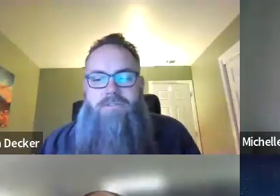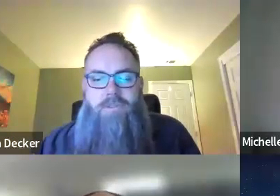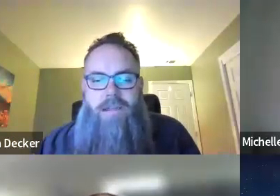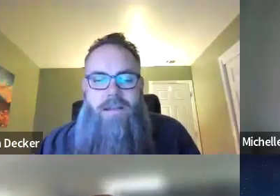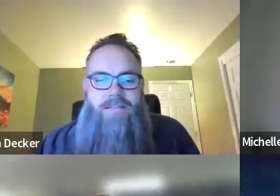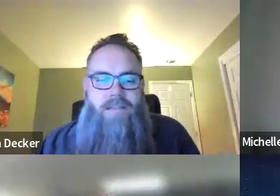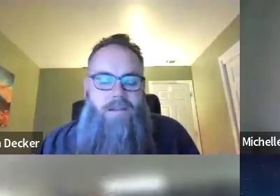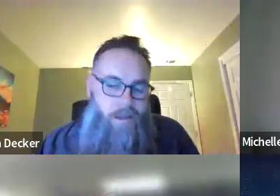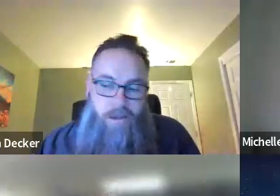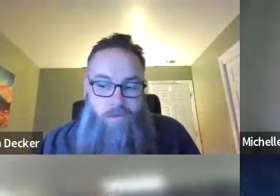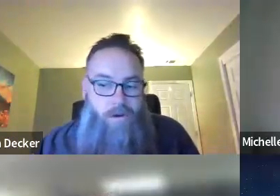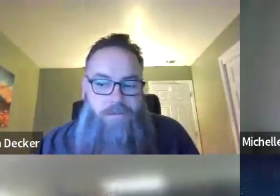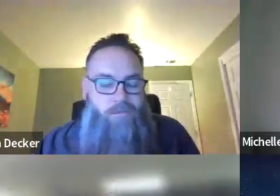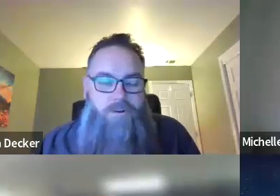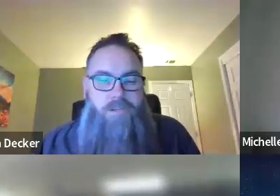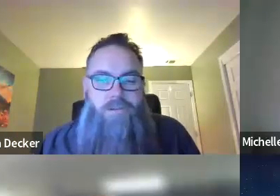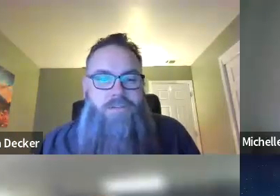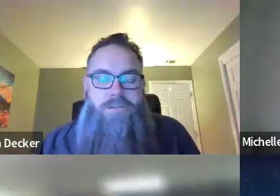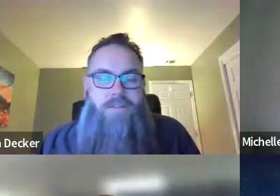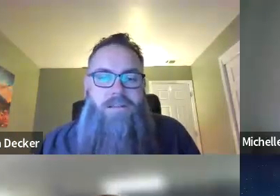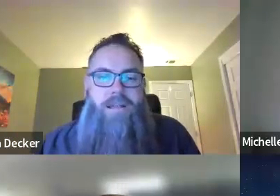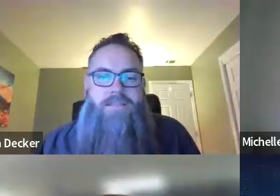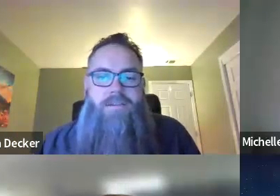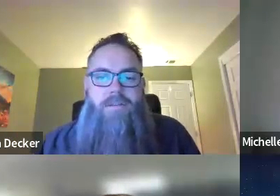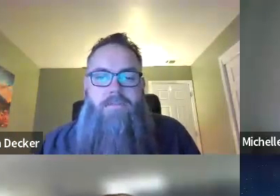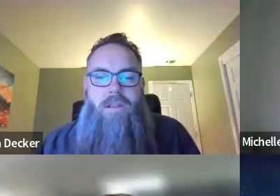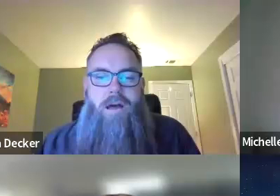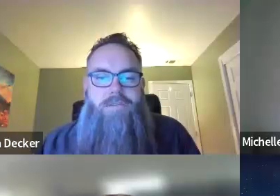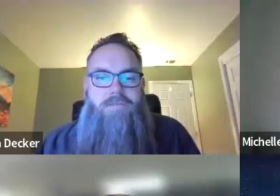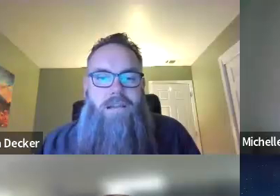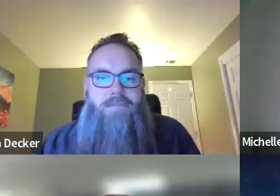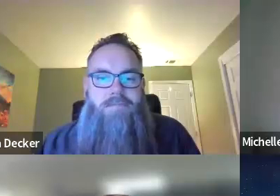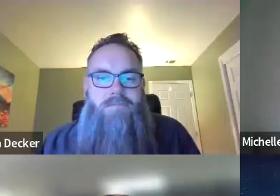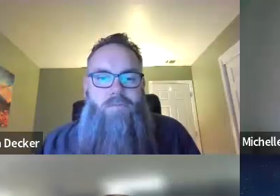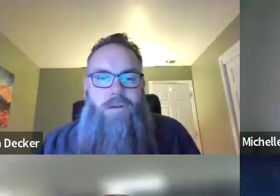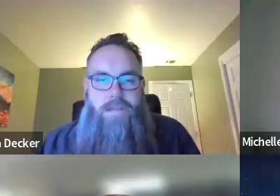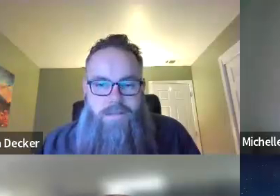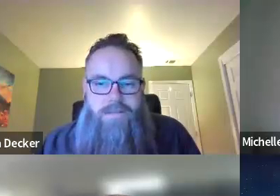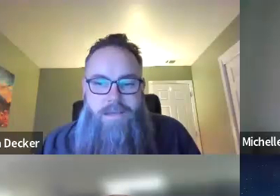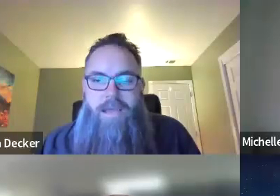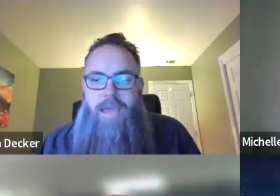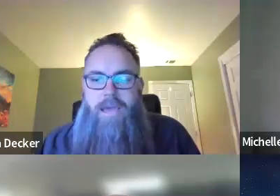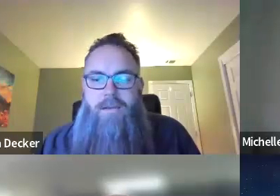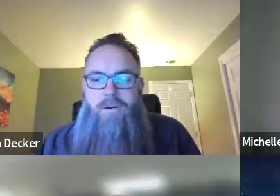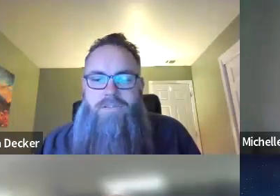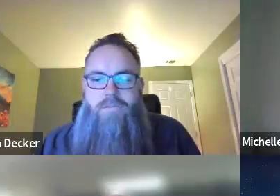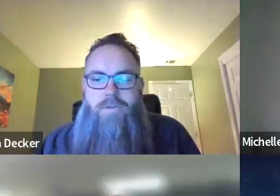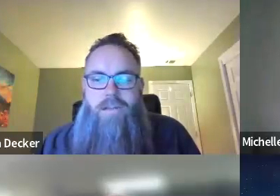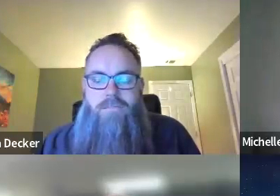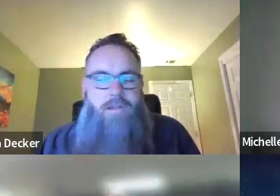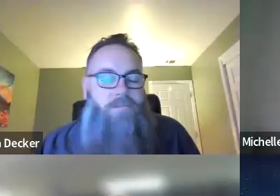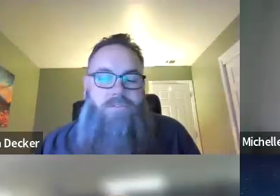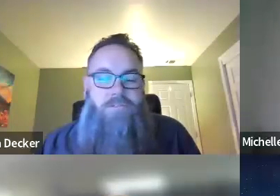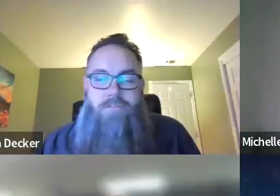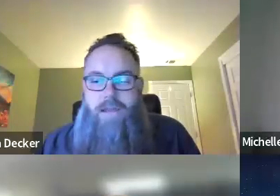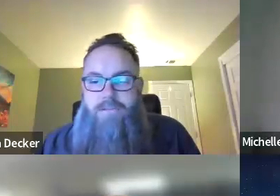But I also recognize that we're going to be approaching 32,000 clients here that have a lot of different types of support needs, and also we've got